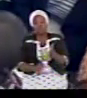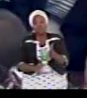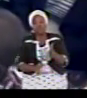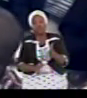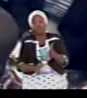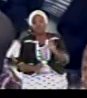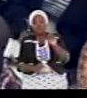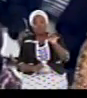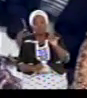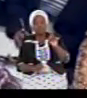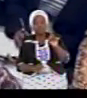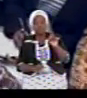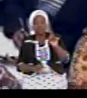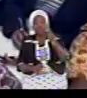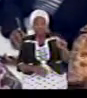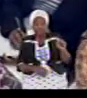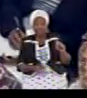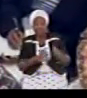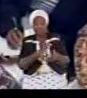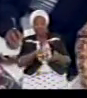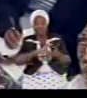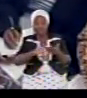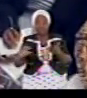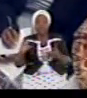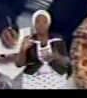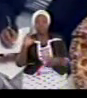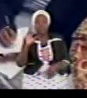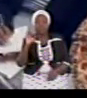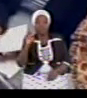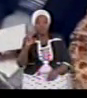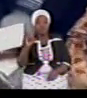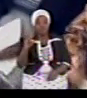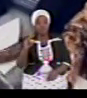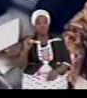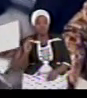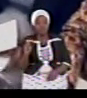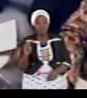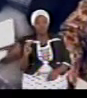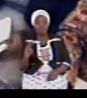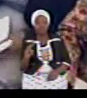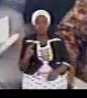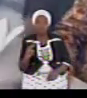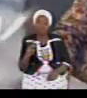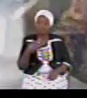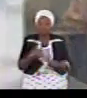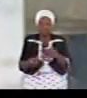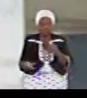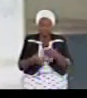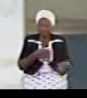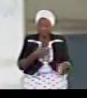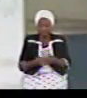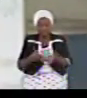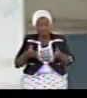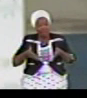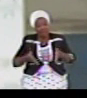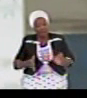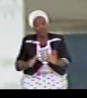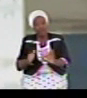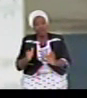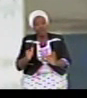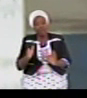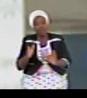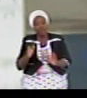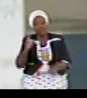verse 12. In verse 12, wherefore, let him that